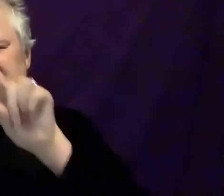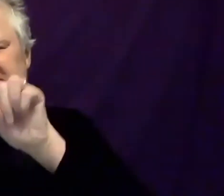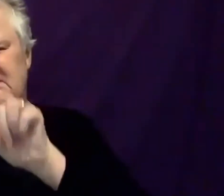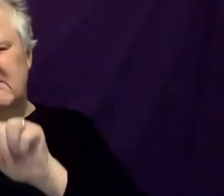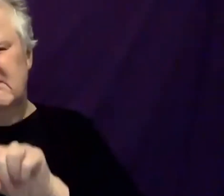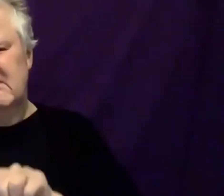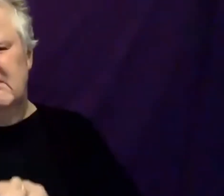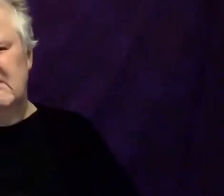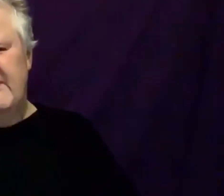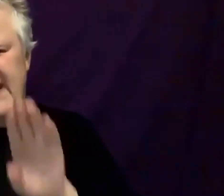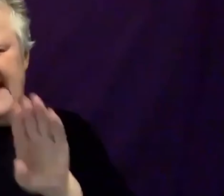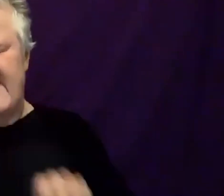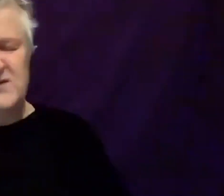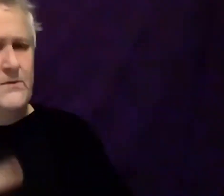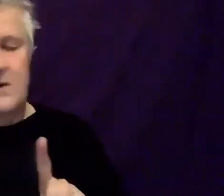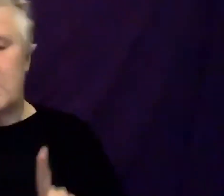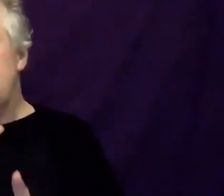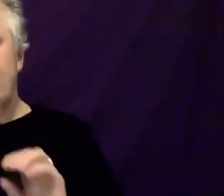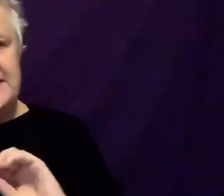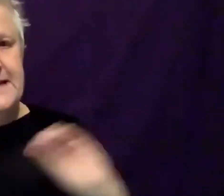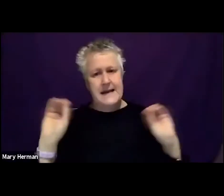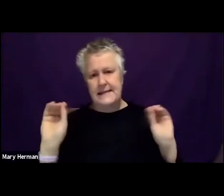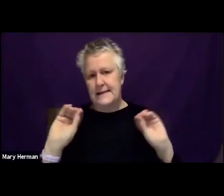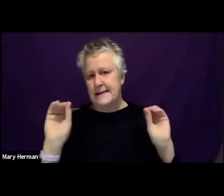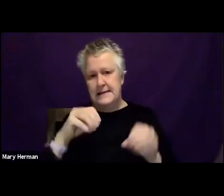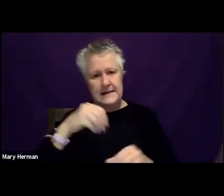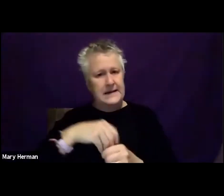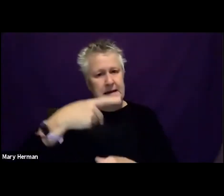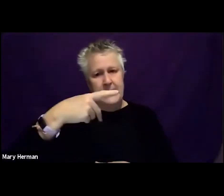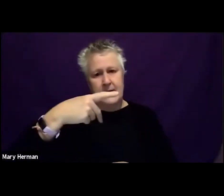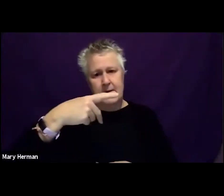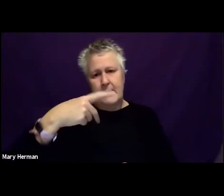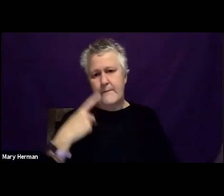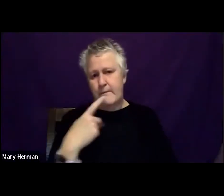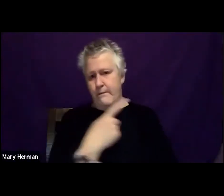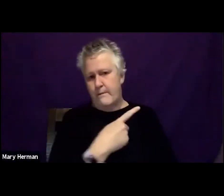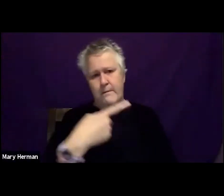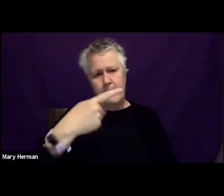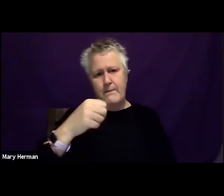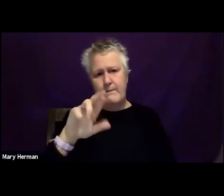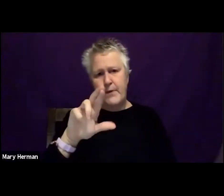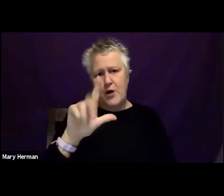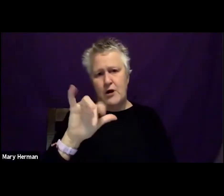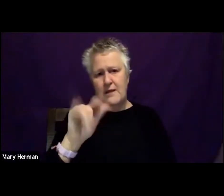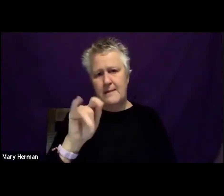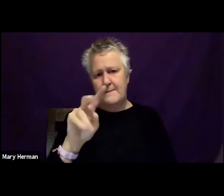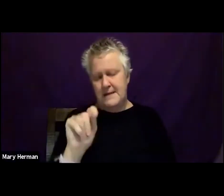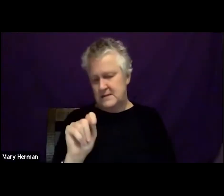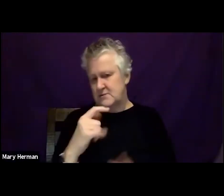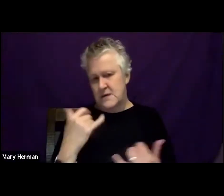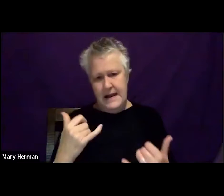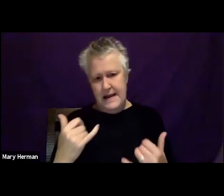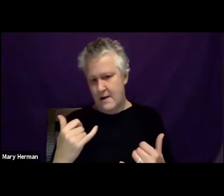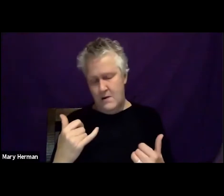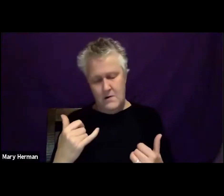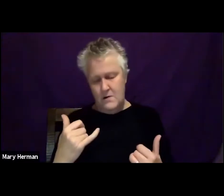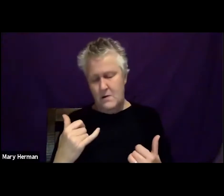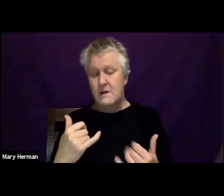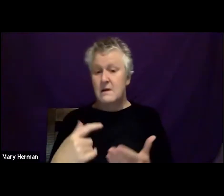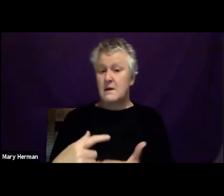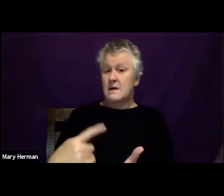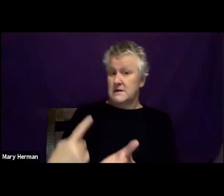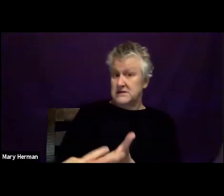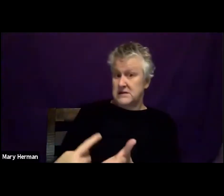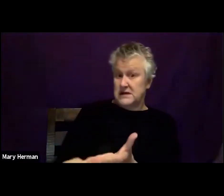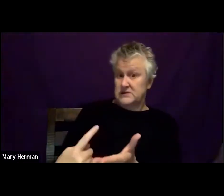anything before Parliament, and the discussions and cases that have happened have